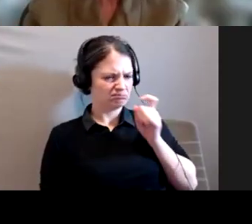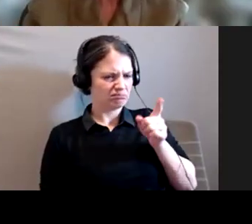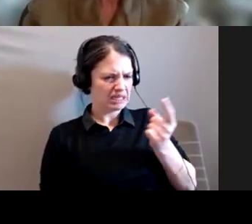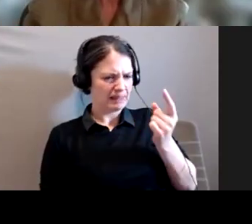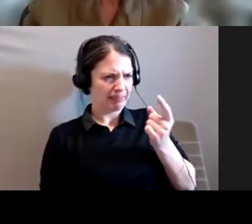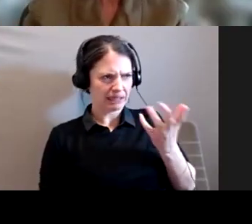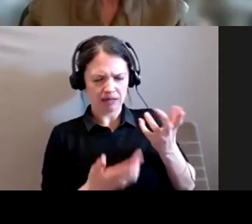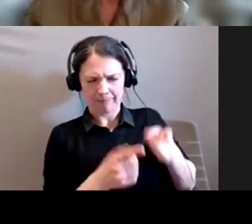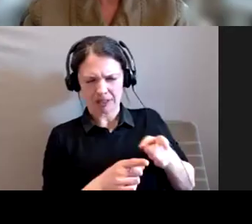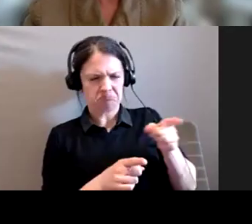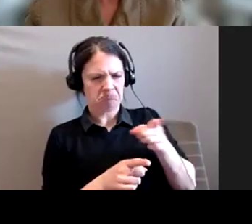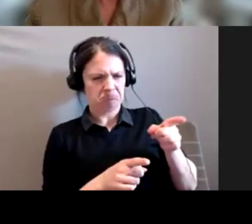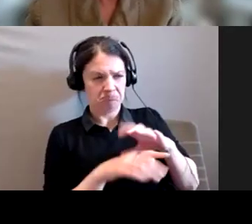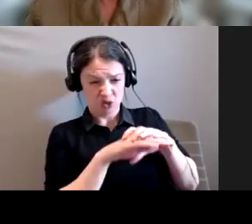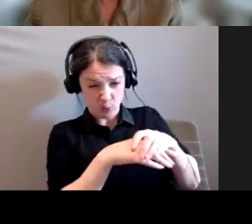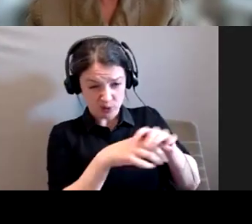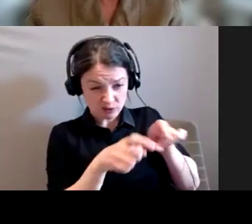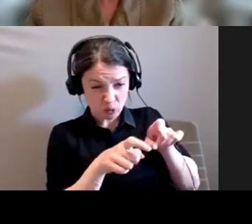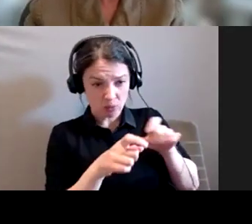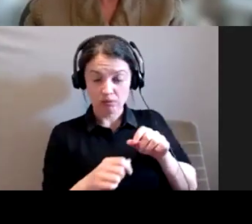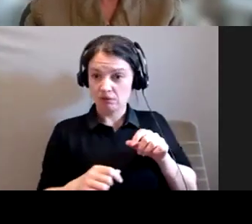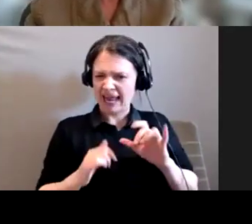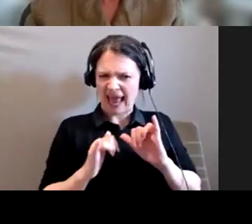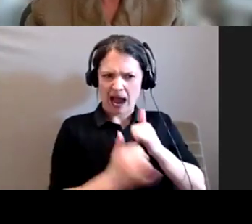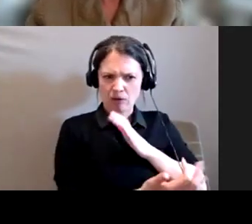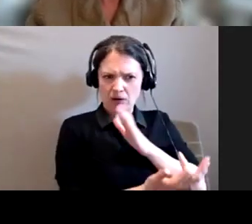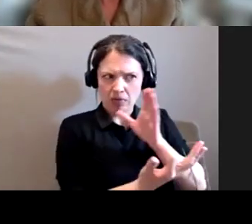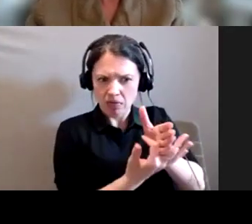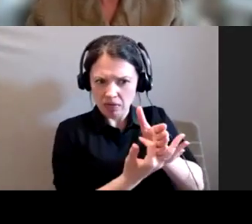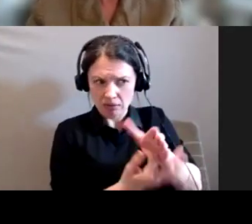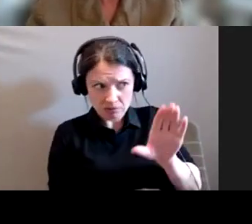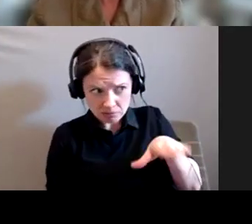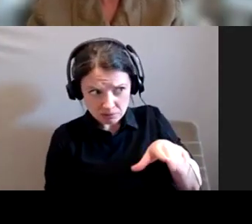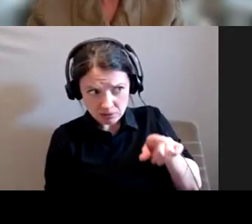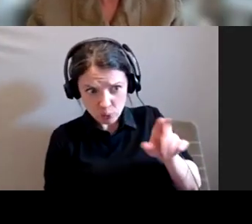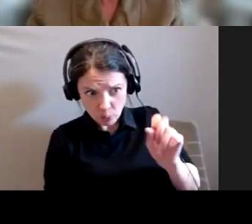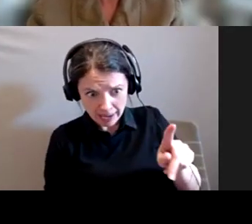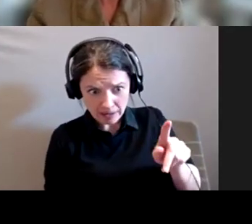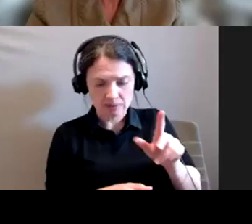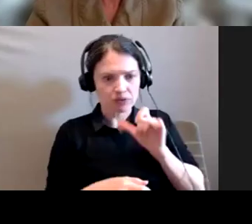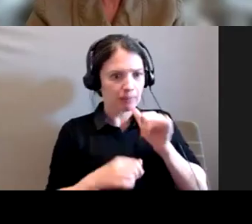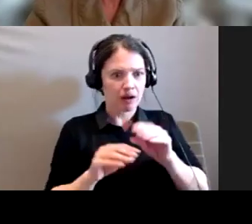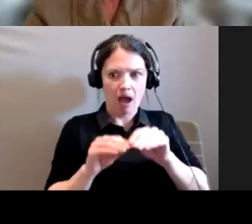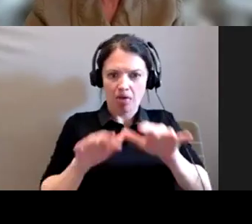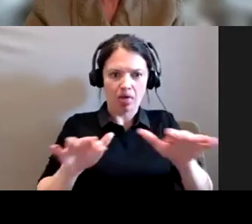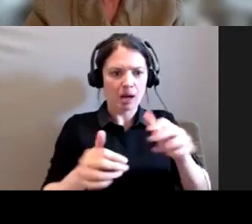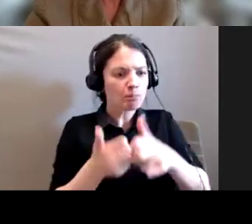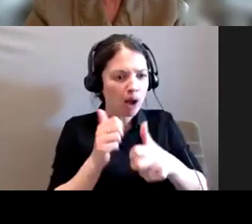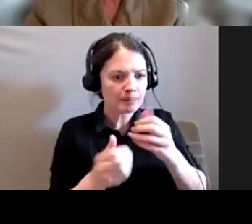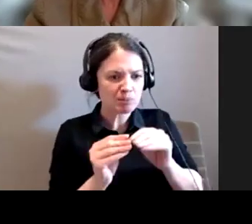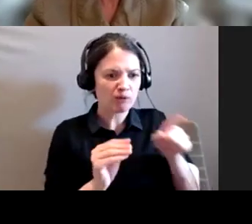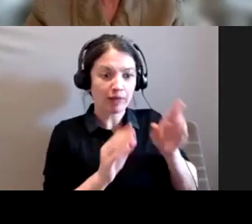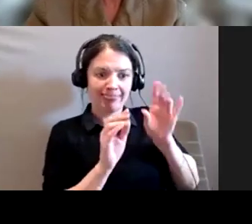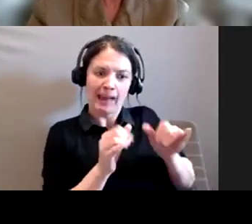does one intervene or expose it without creating additional problems for the person they care for or